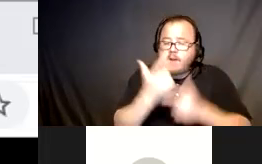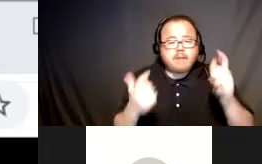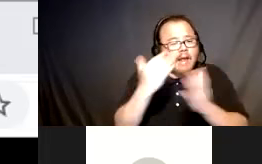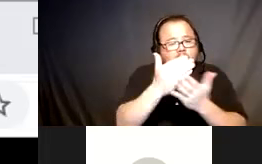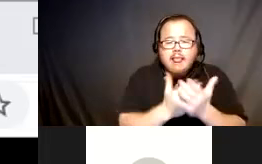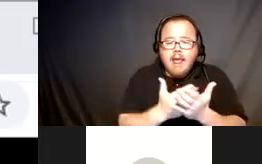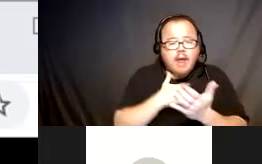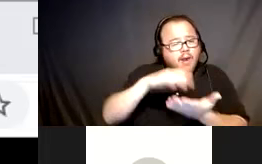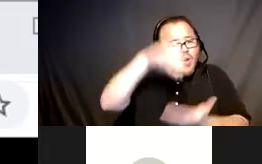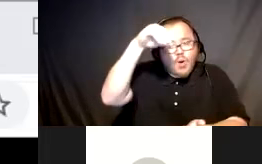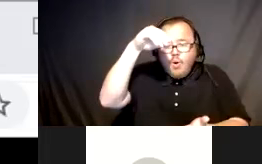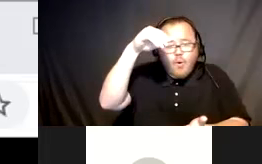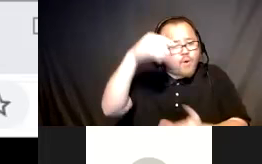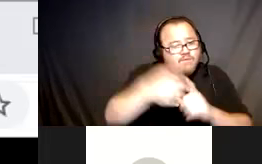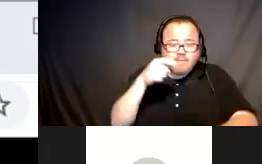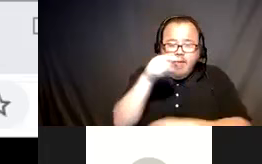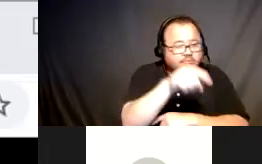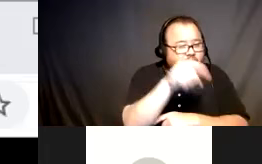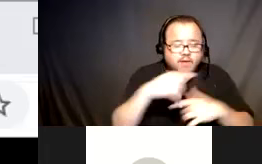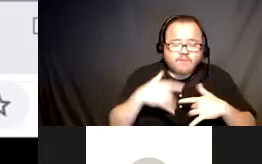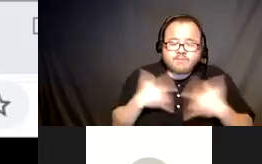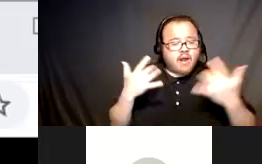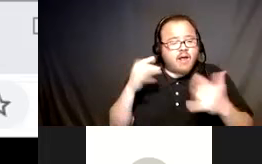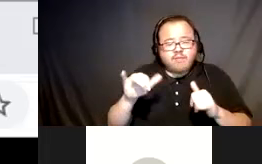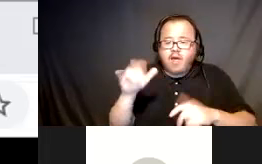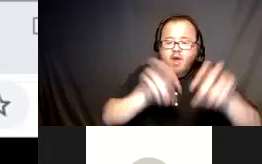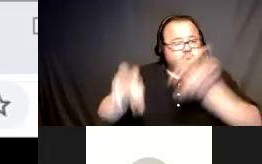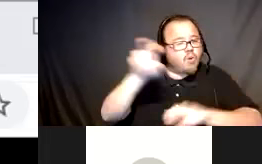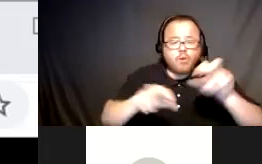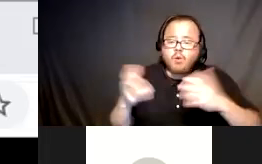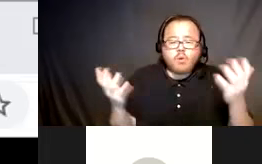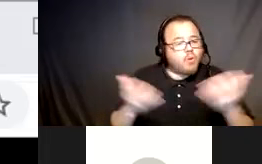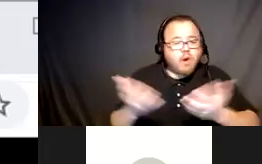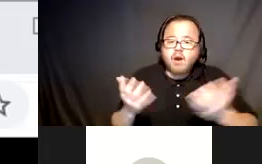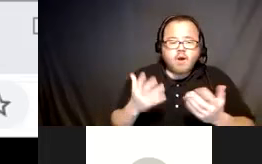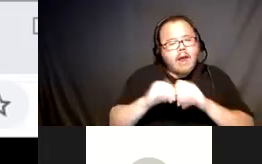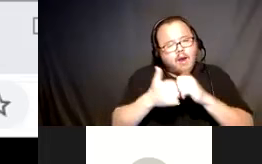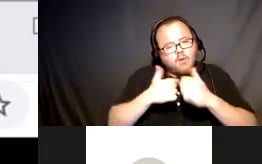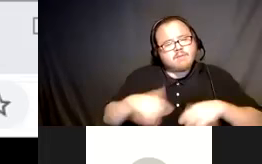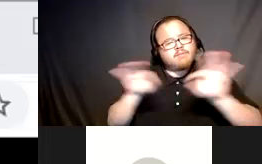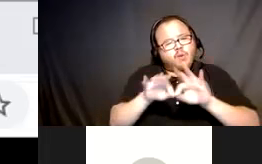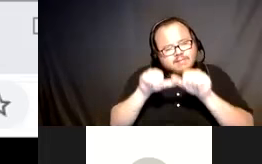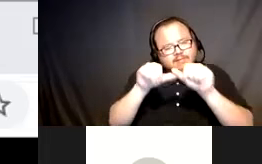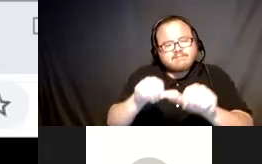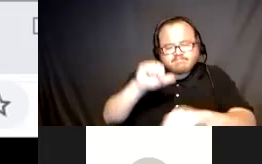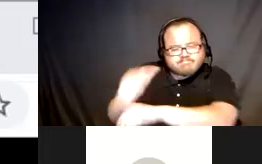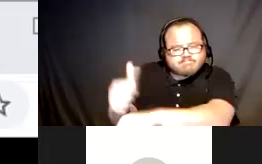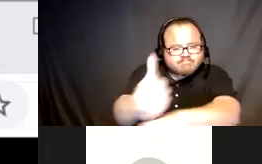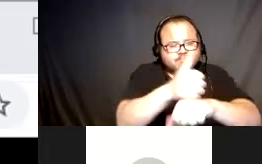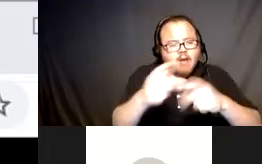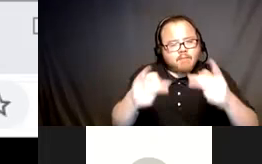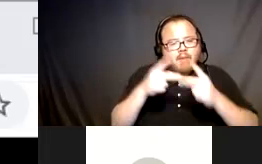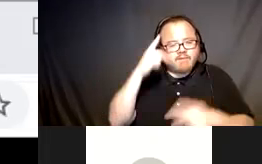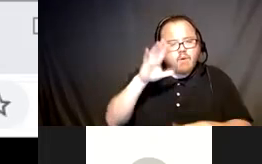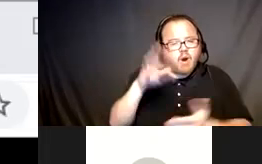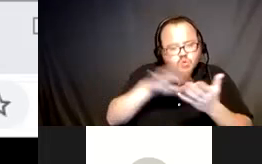we learned through this contest was how we just have to continue to create spaces and places for our students to